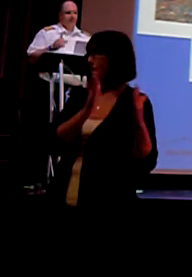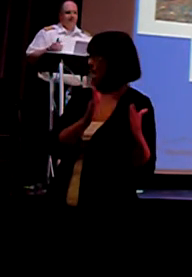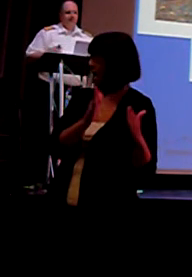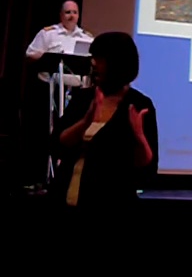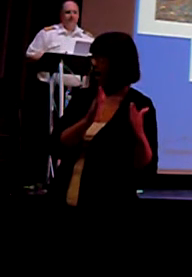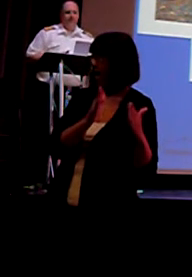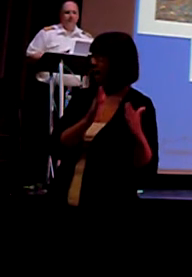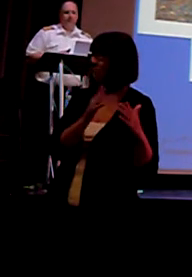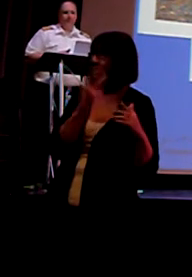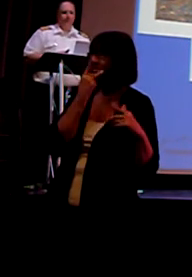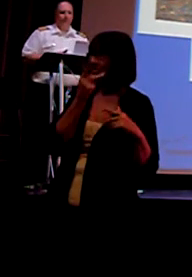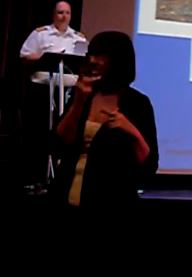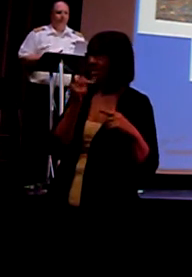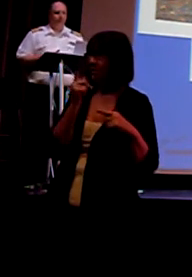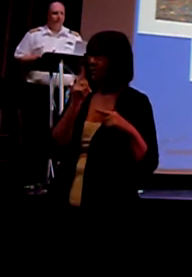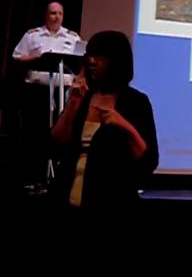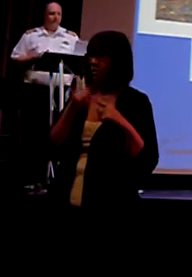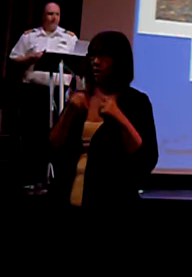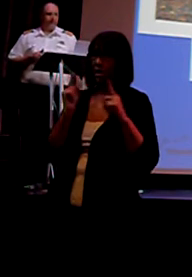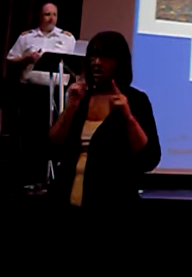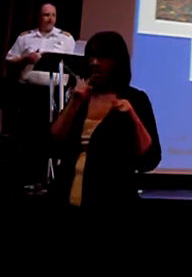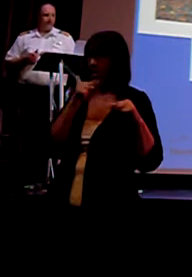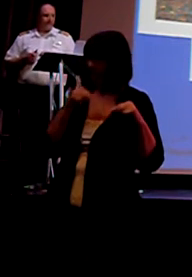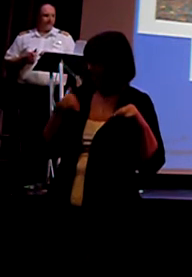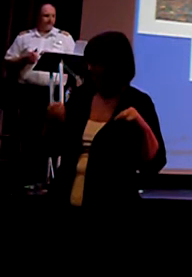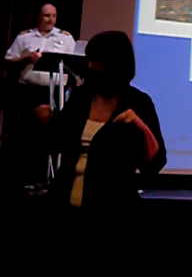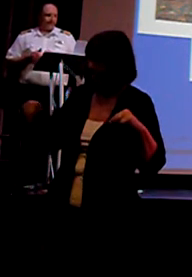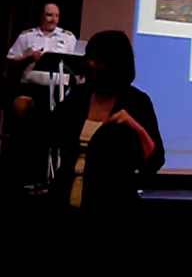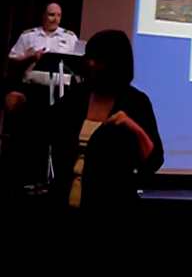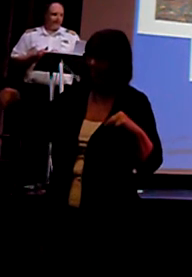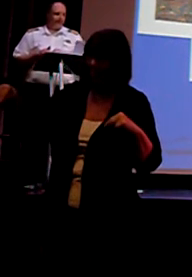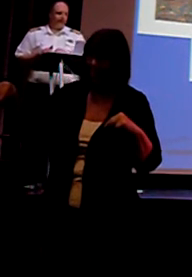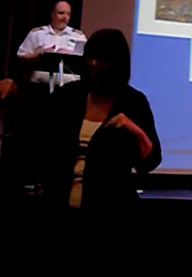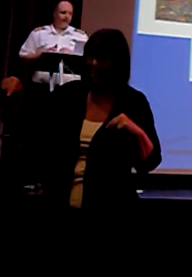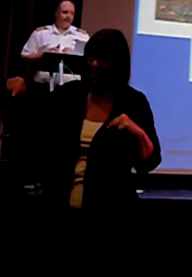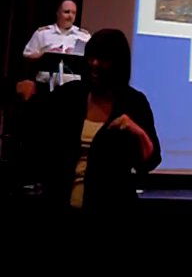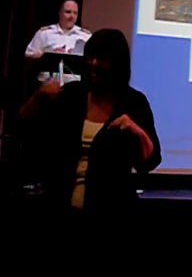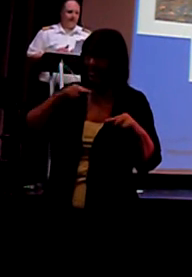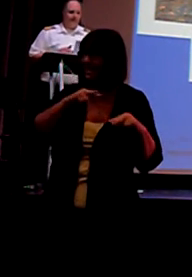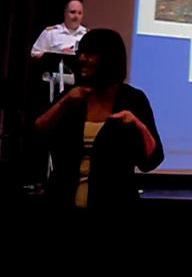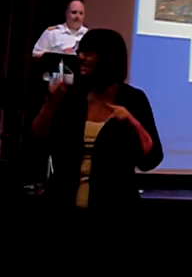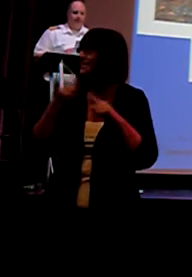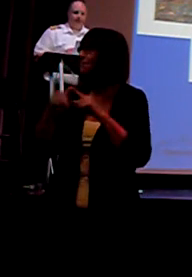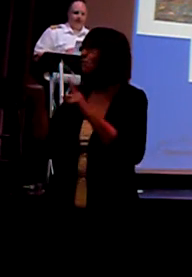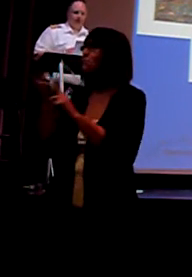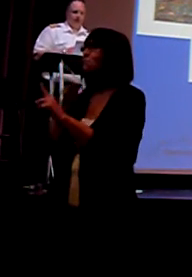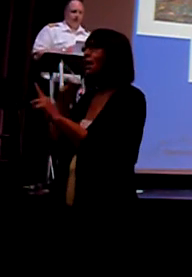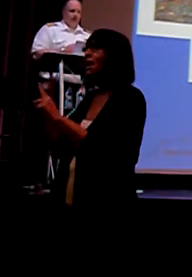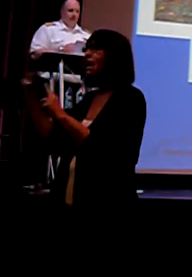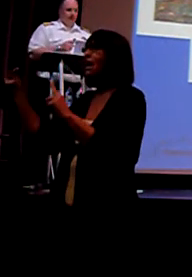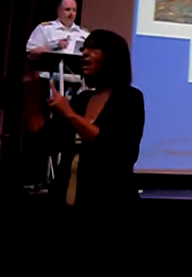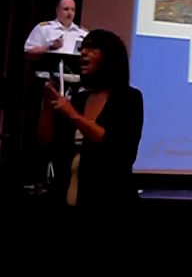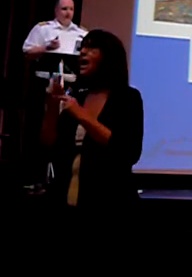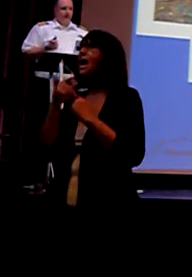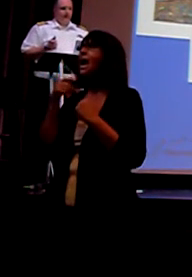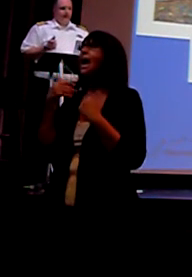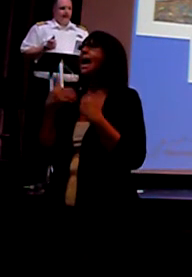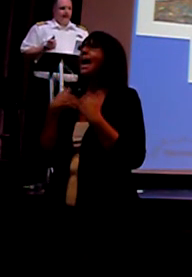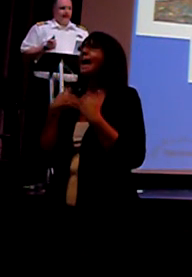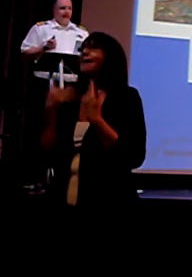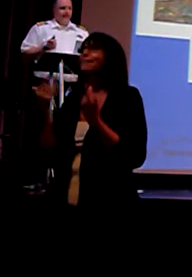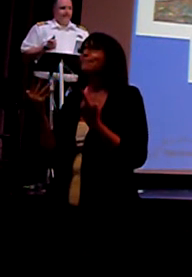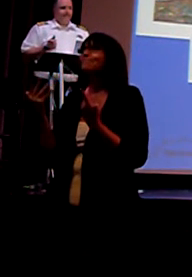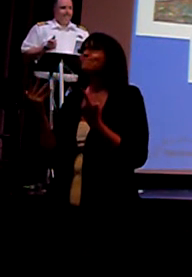you can see when you go around here. It's